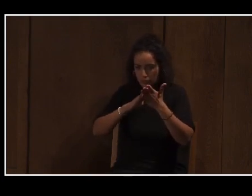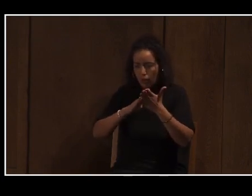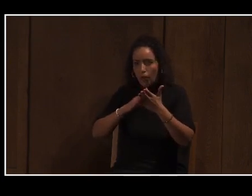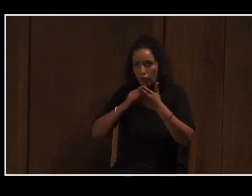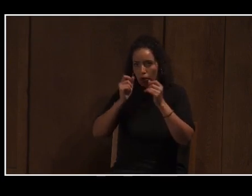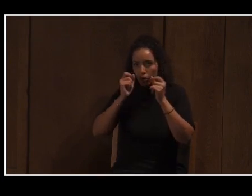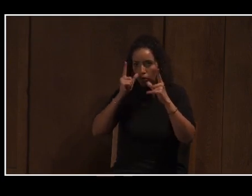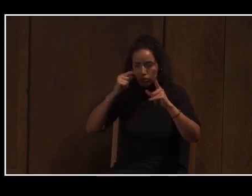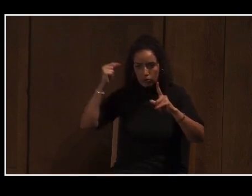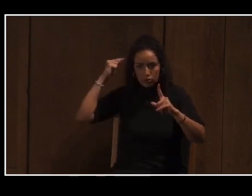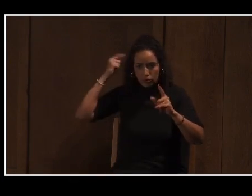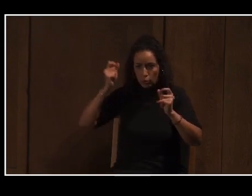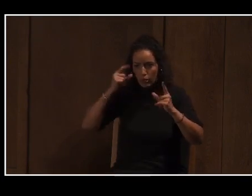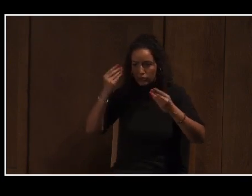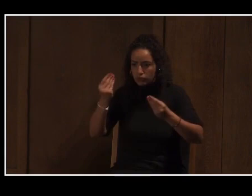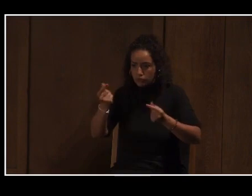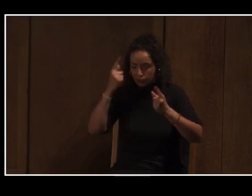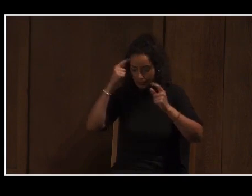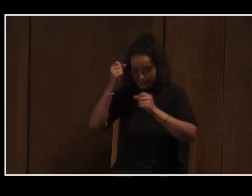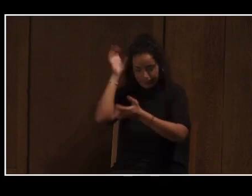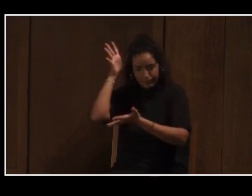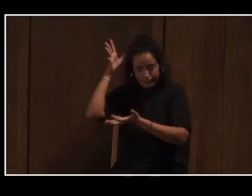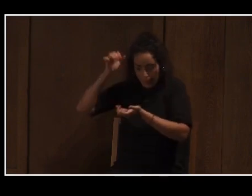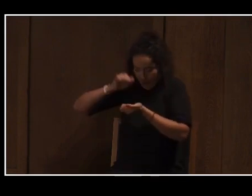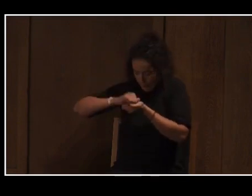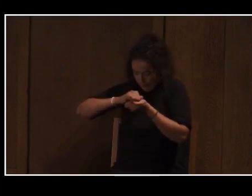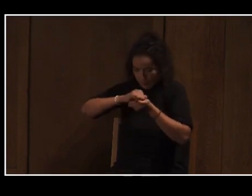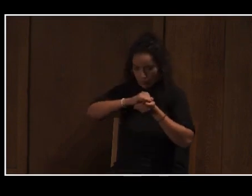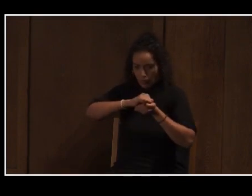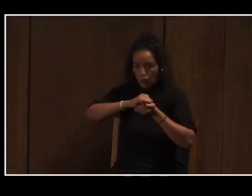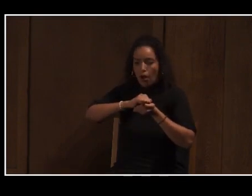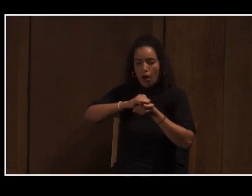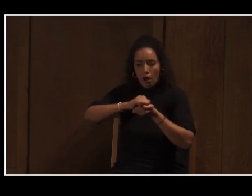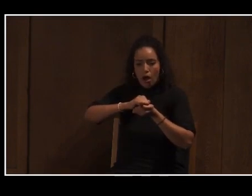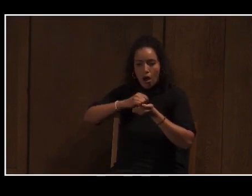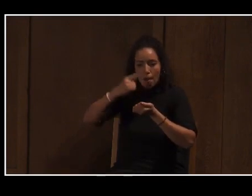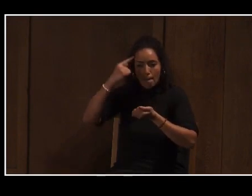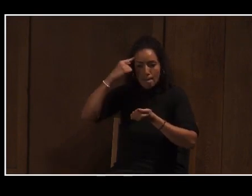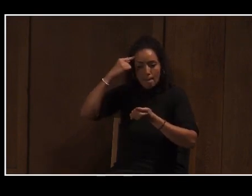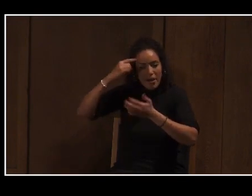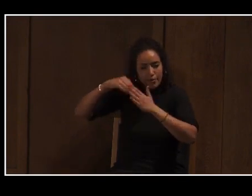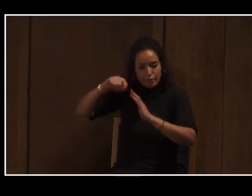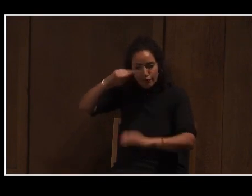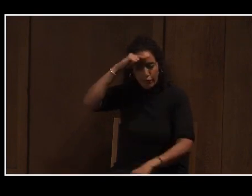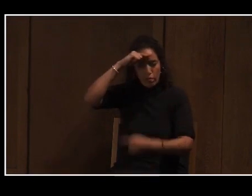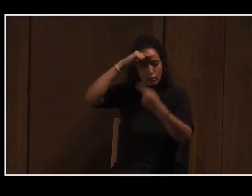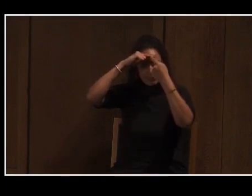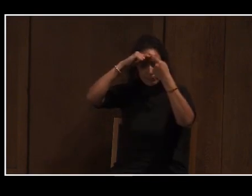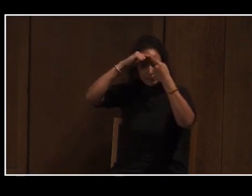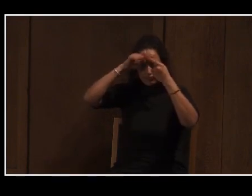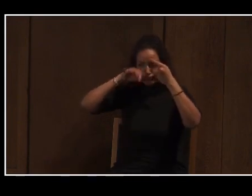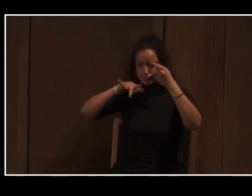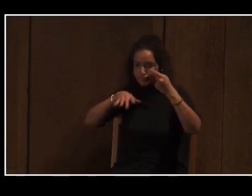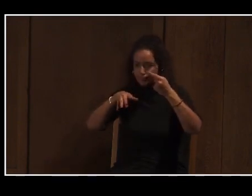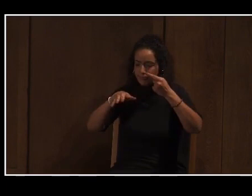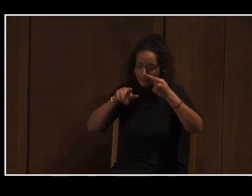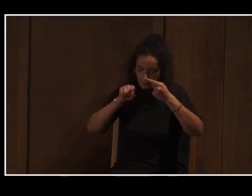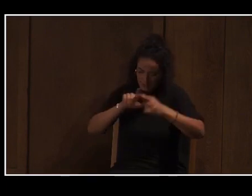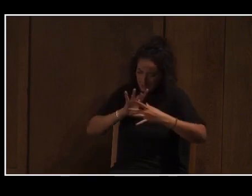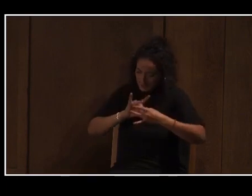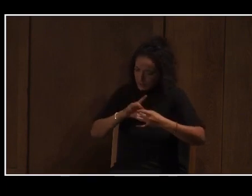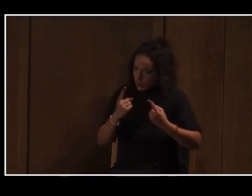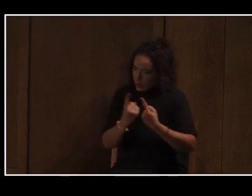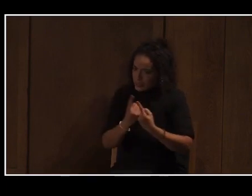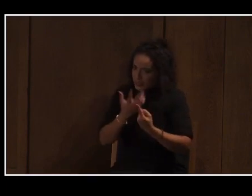as mindfulness, bringing into awareness, presencing that which has been stolen, destroyed,